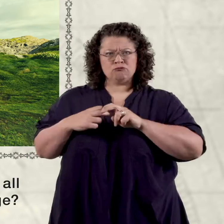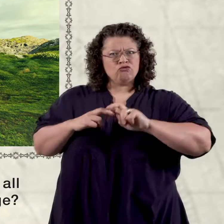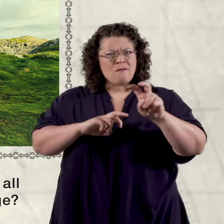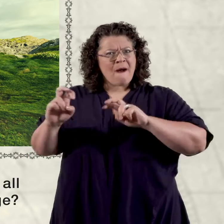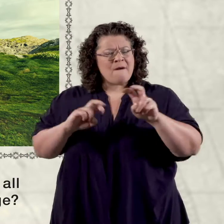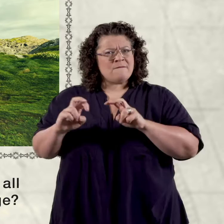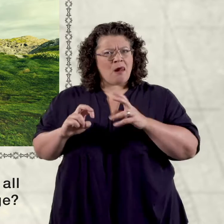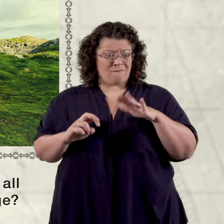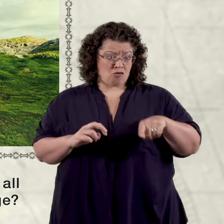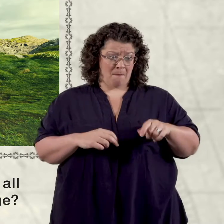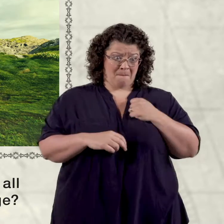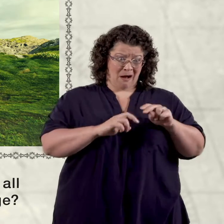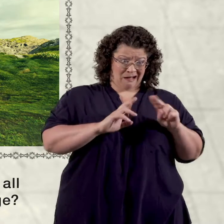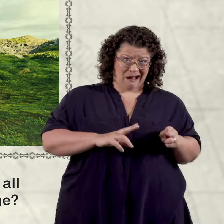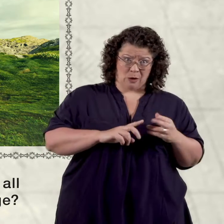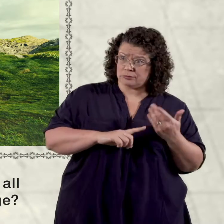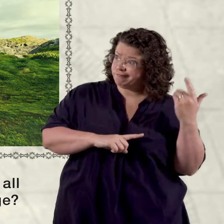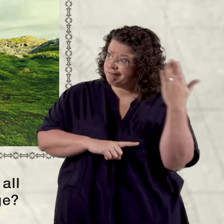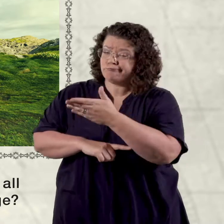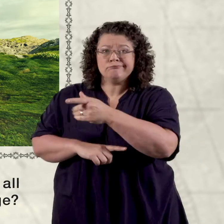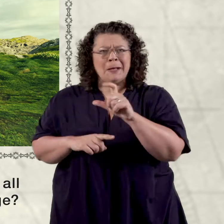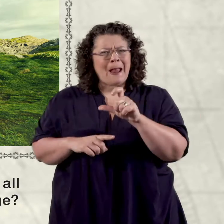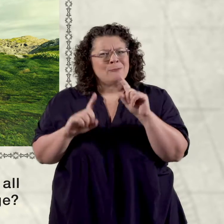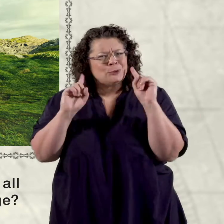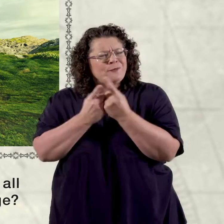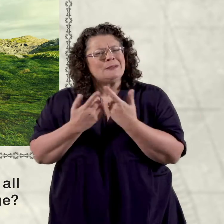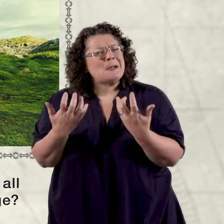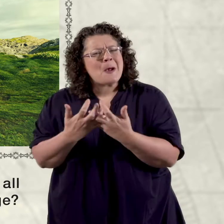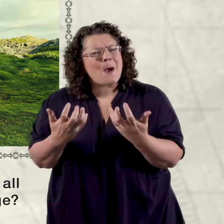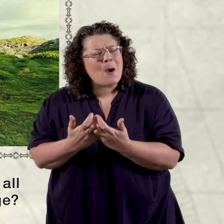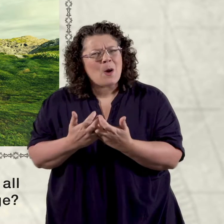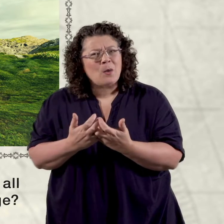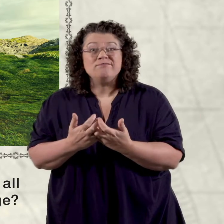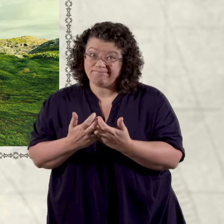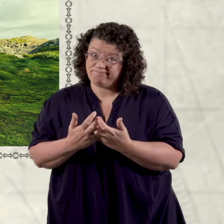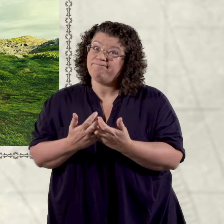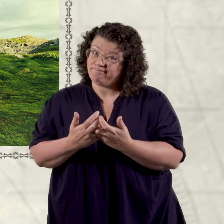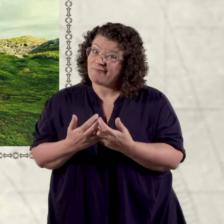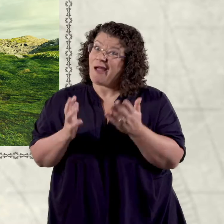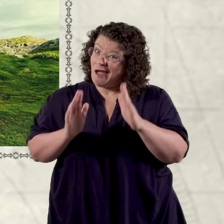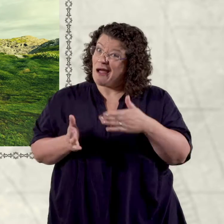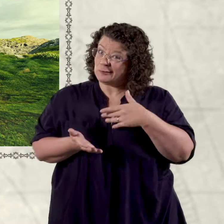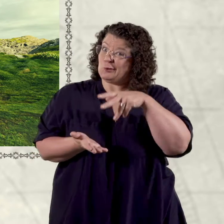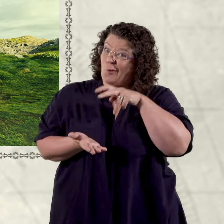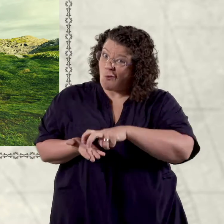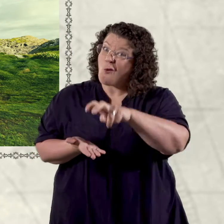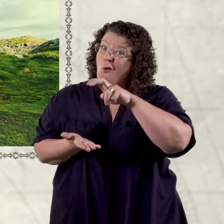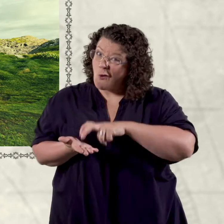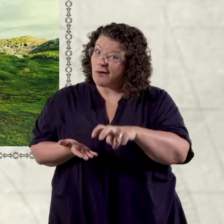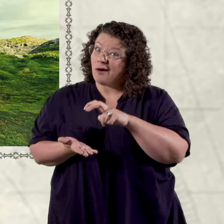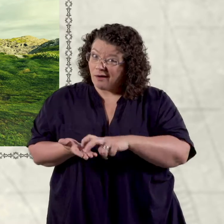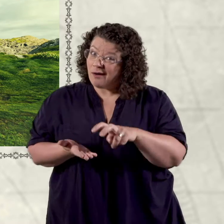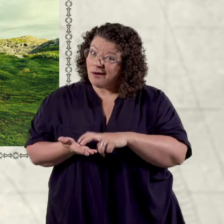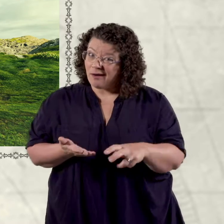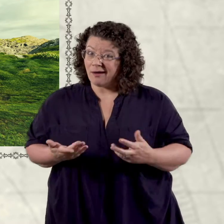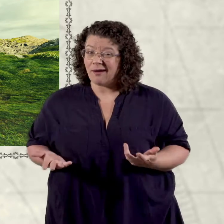How do you think I had to travel all the way to the university in Cambridge? Yes, I had to walk